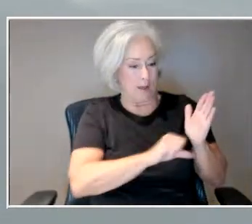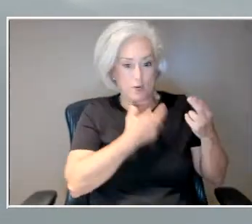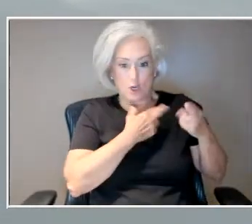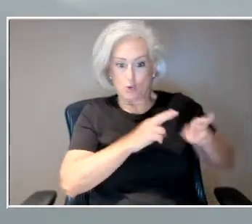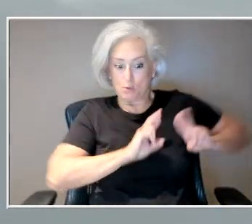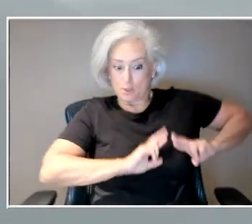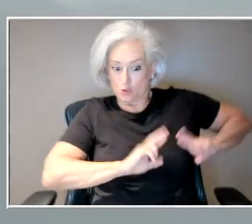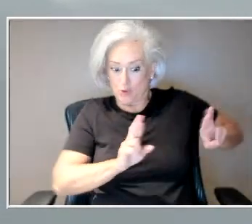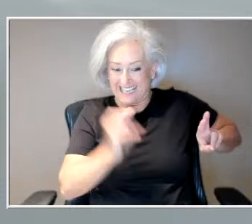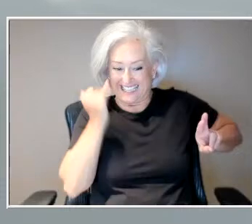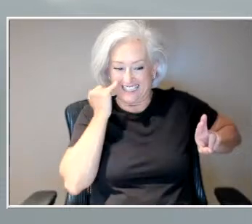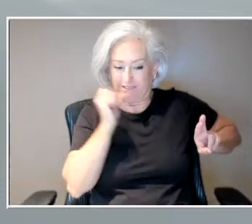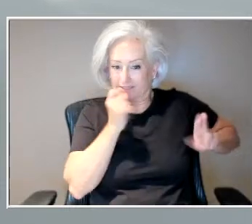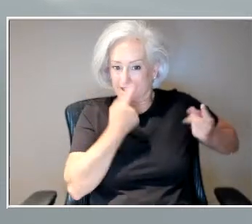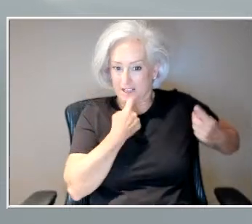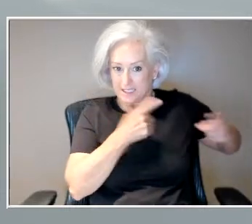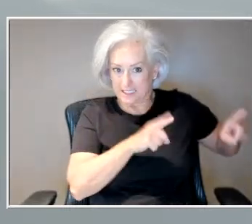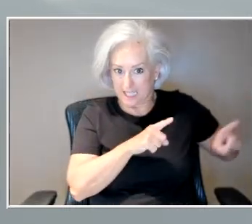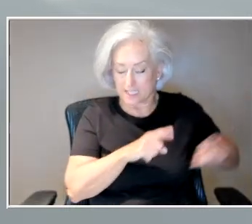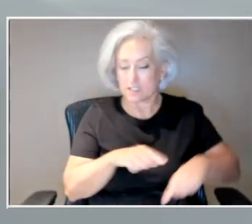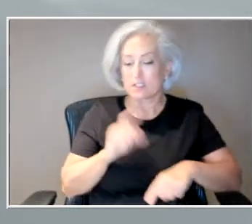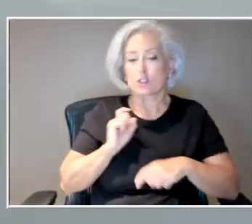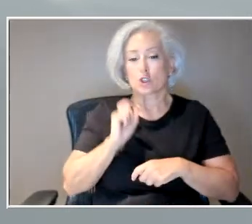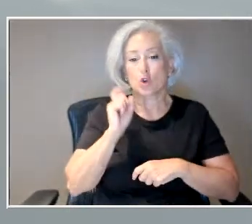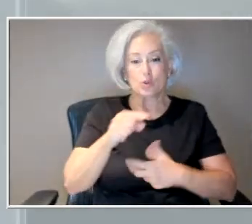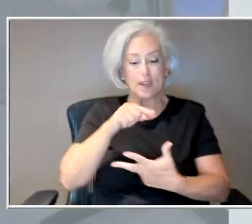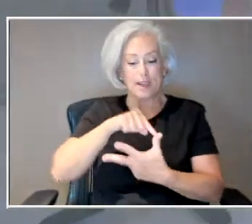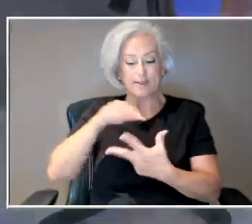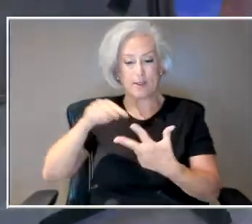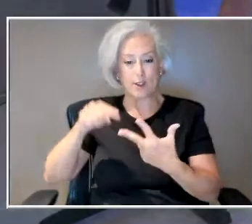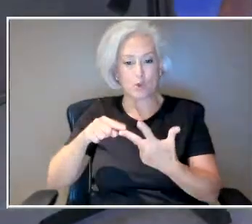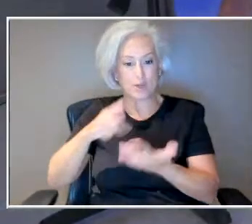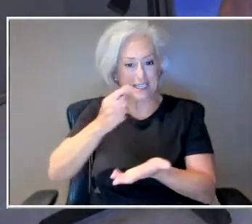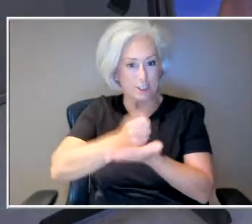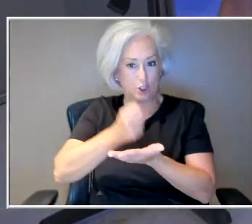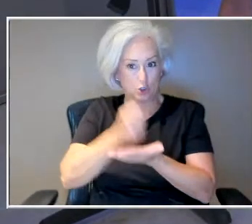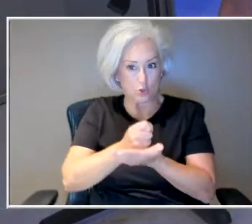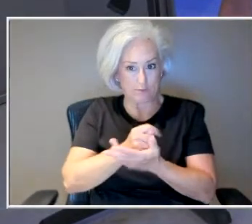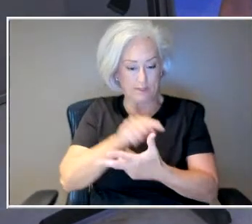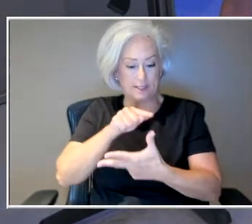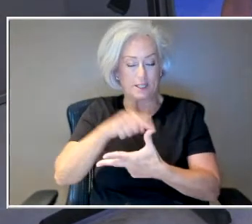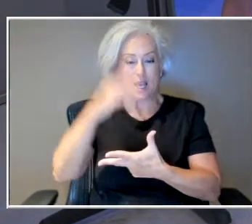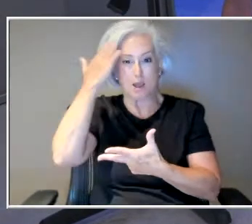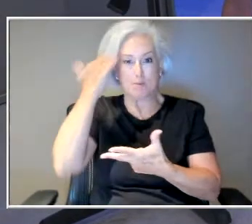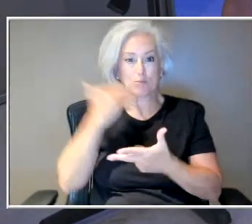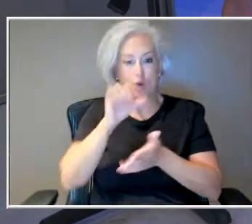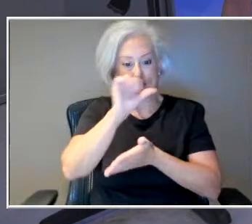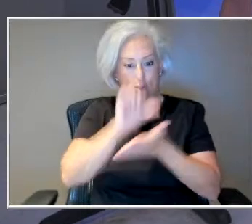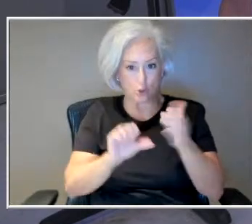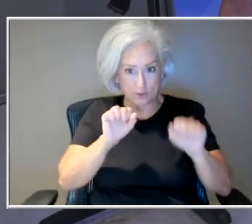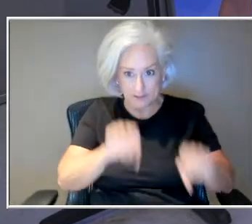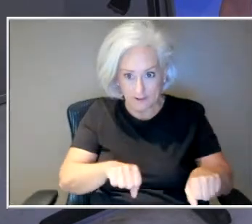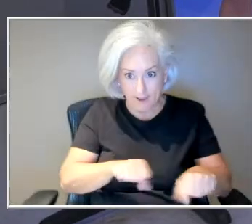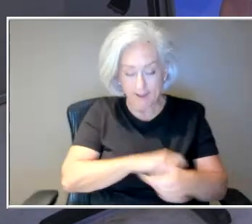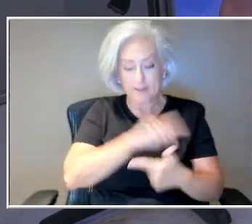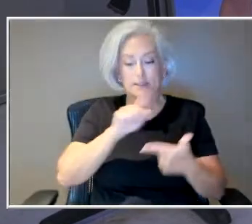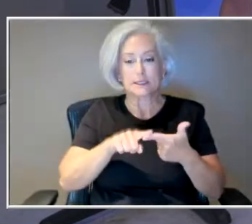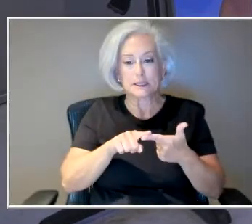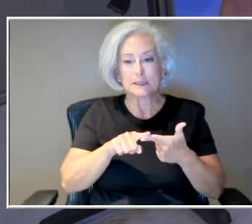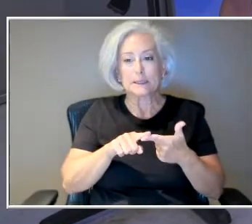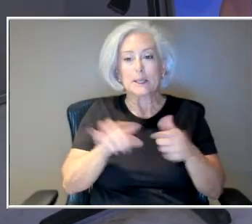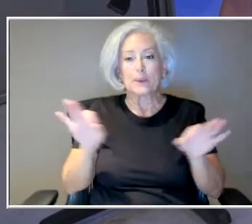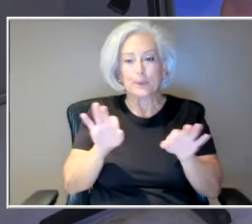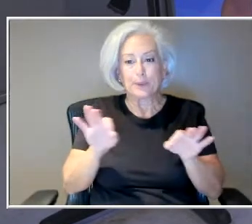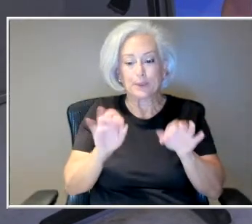gave Denise 3 treatment options. You present her with these: open brain surgery, minimally invasive coils, and then something called